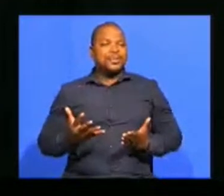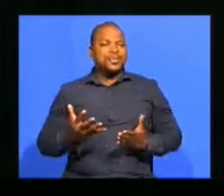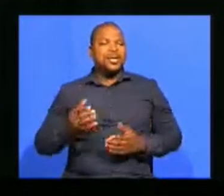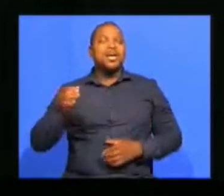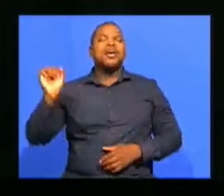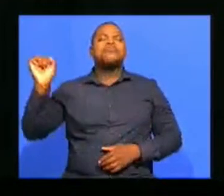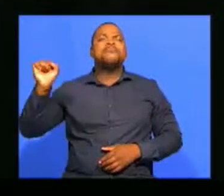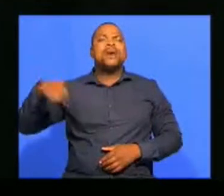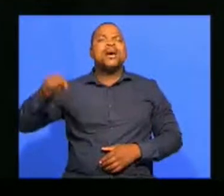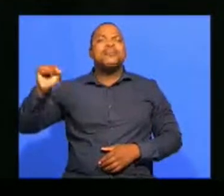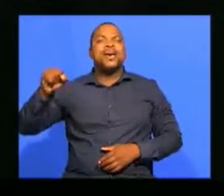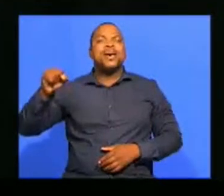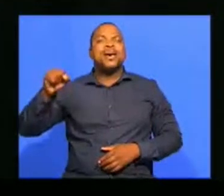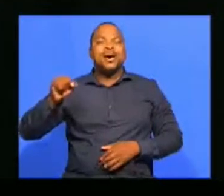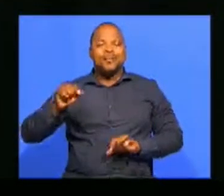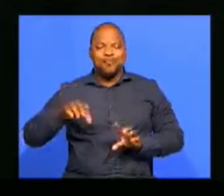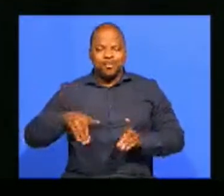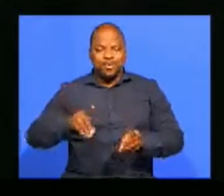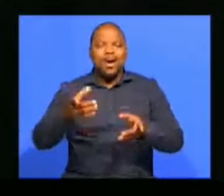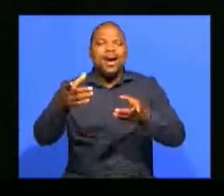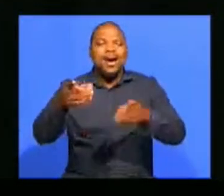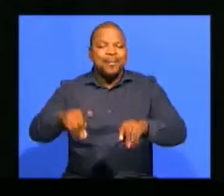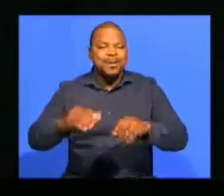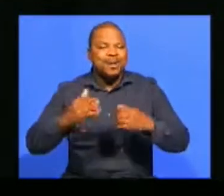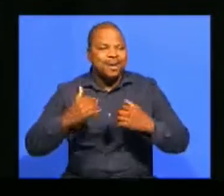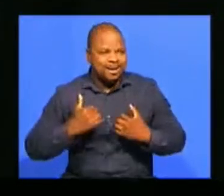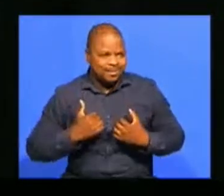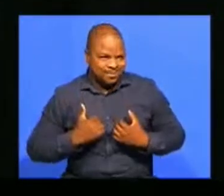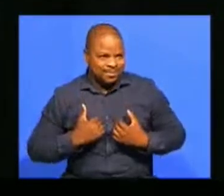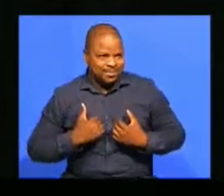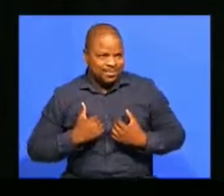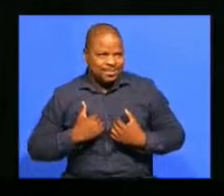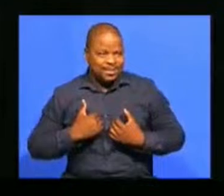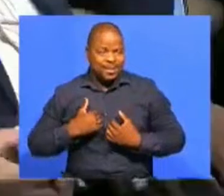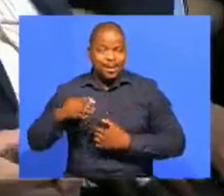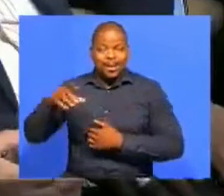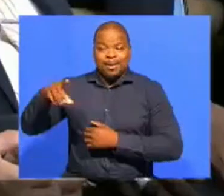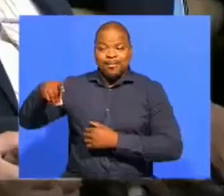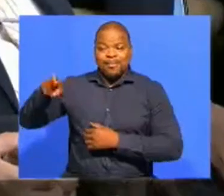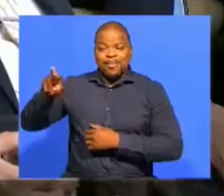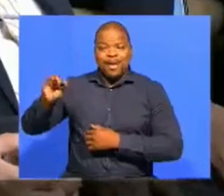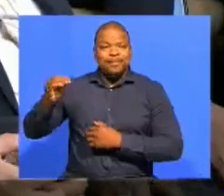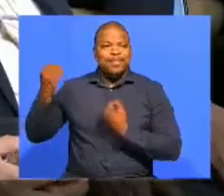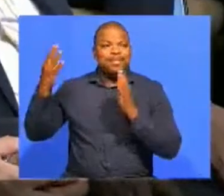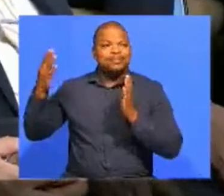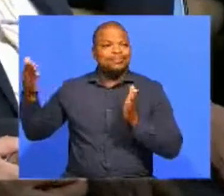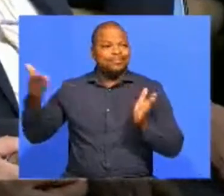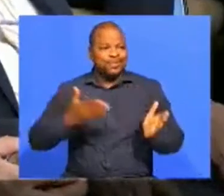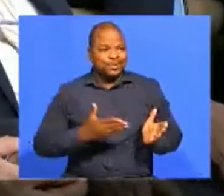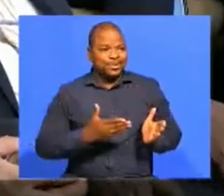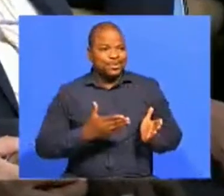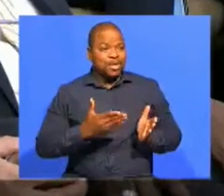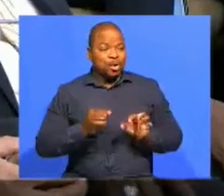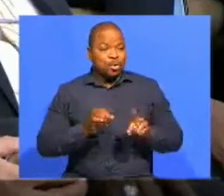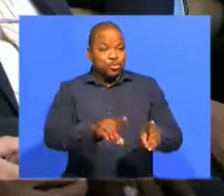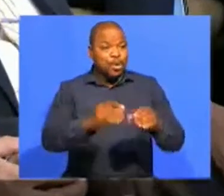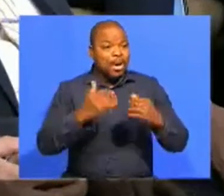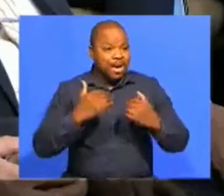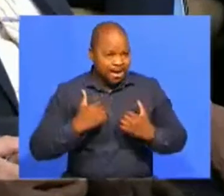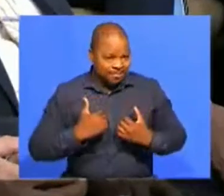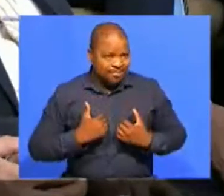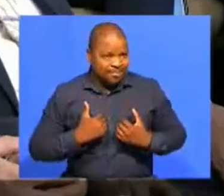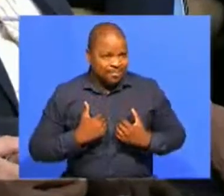And yes, my opportunity has come. The Prime Minister is here, and we will have opportunity